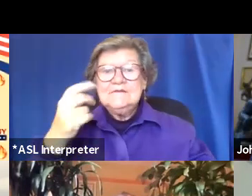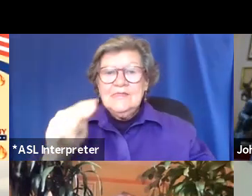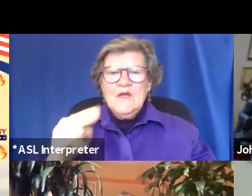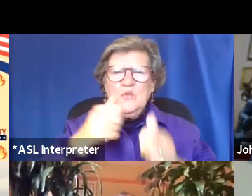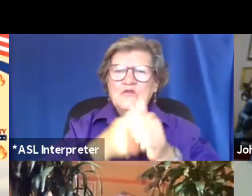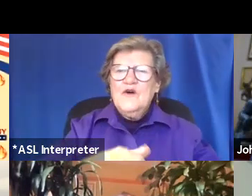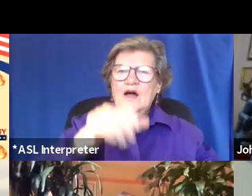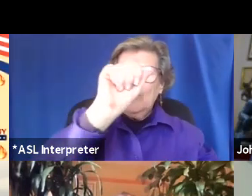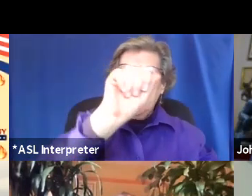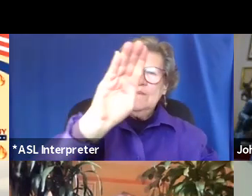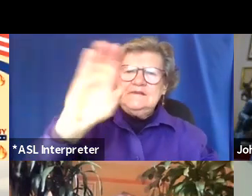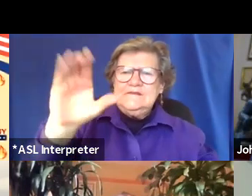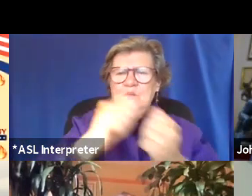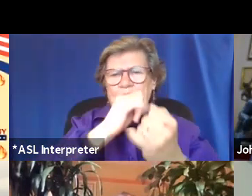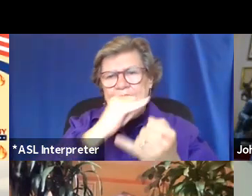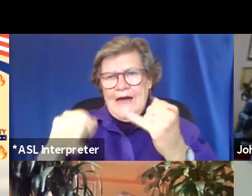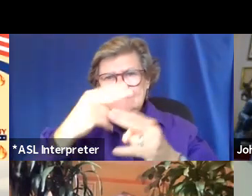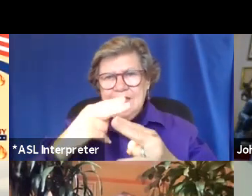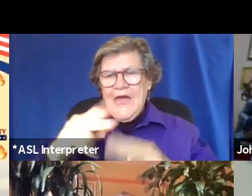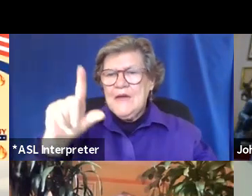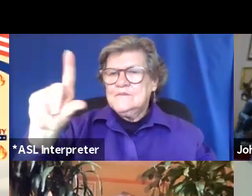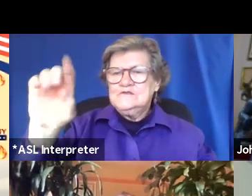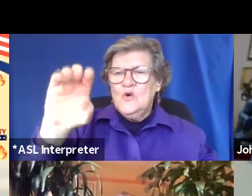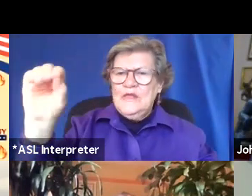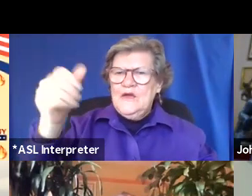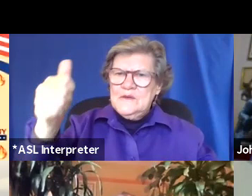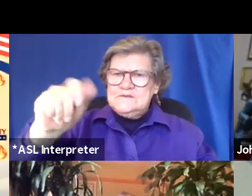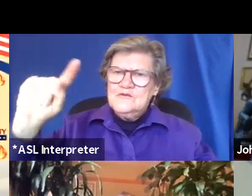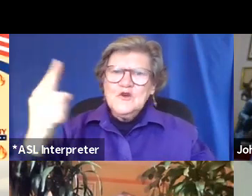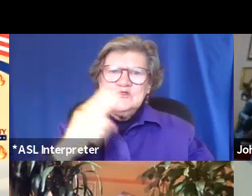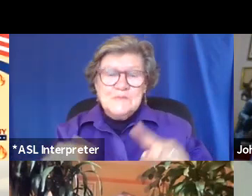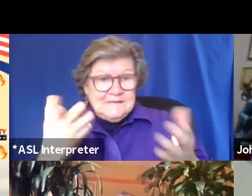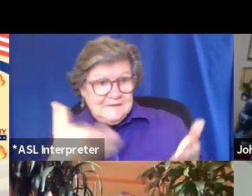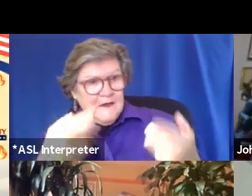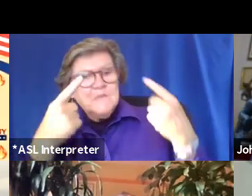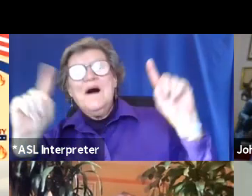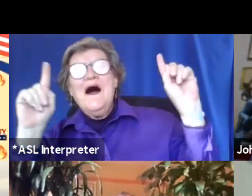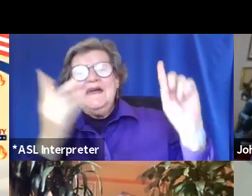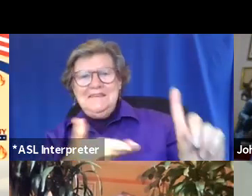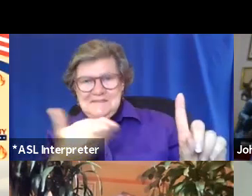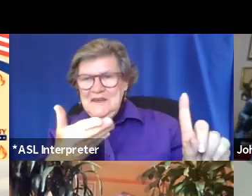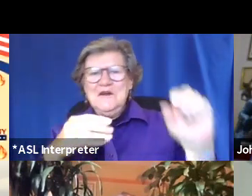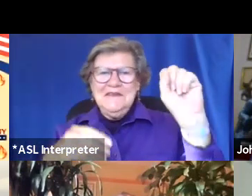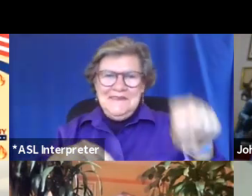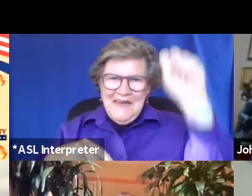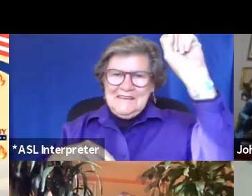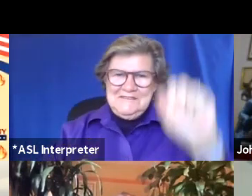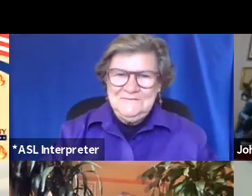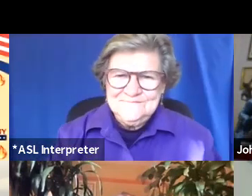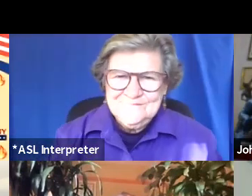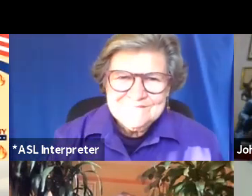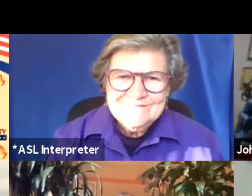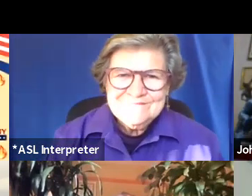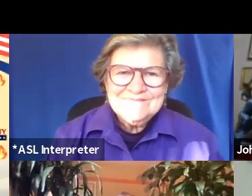alphabetical order with last name. So Leo would be first, but is he here? Yes, he is. And real Leonardo Bullaro.